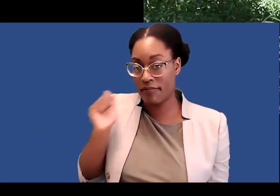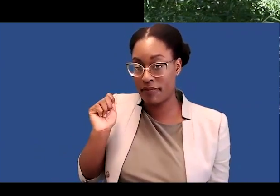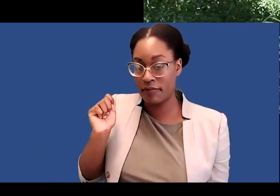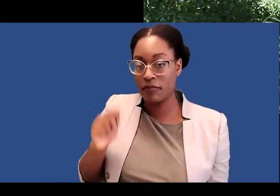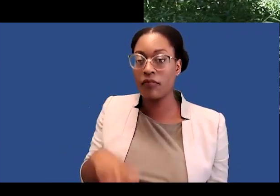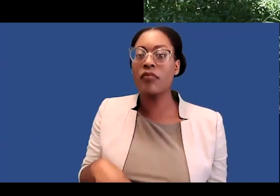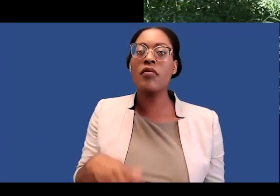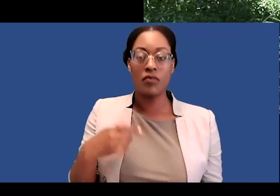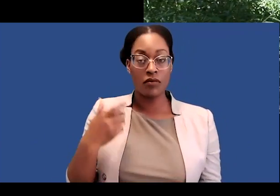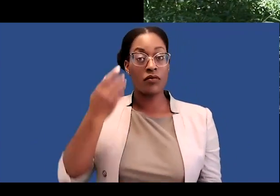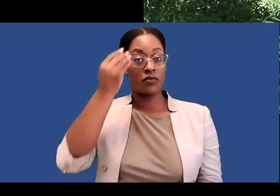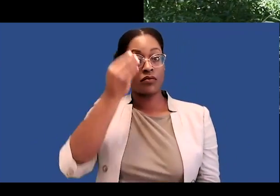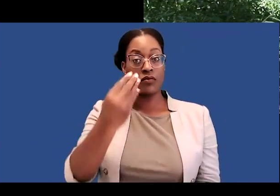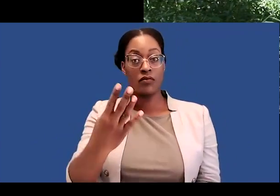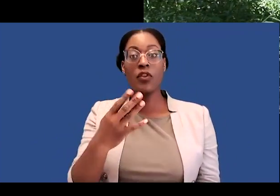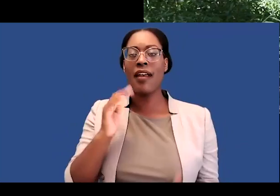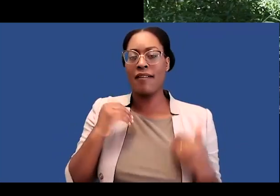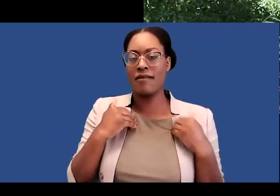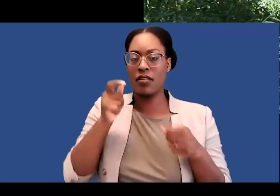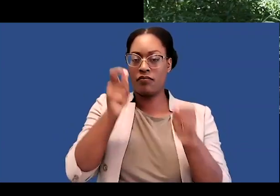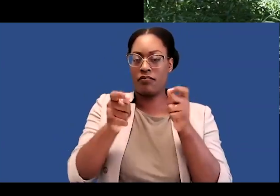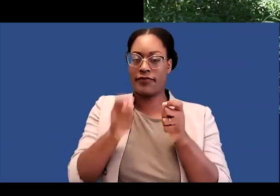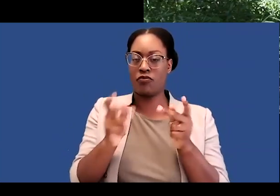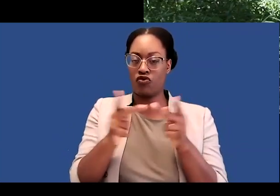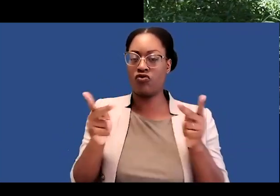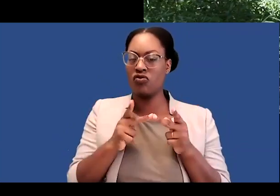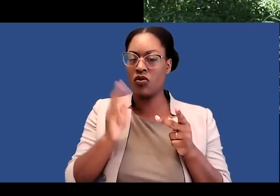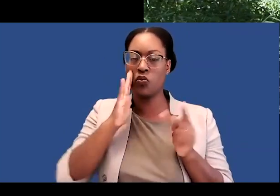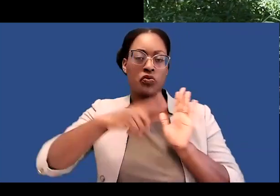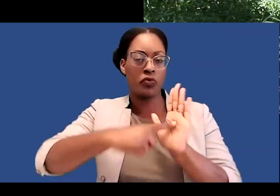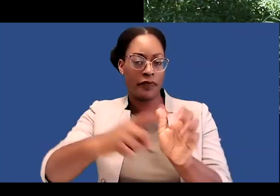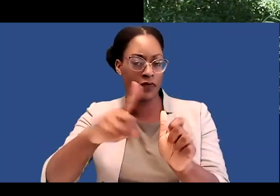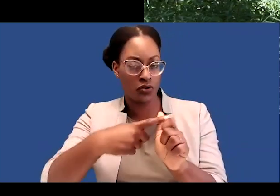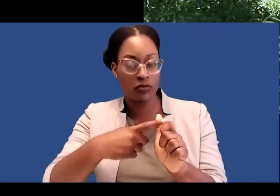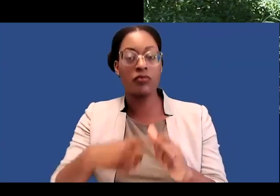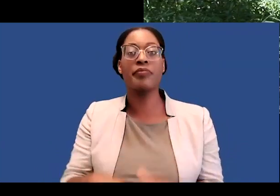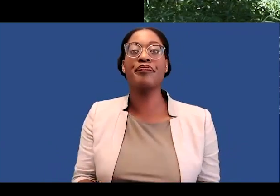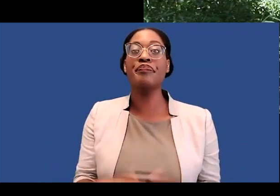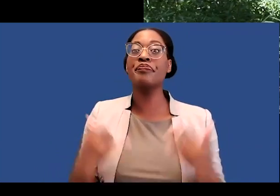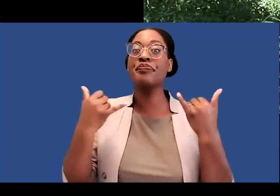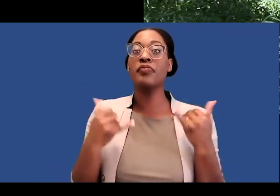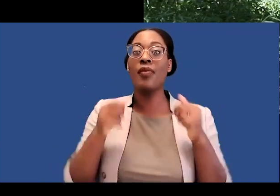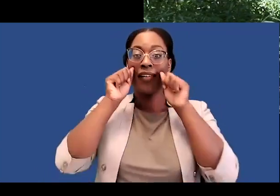show the modified versions first. Use this if you need to. Exhale, fold forward.